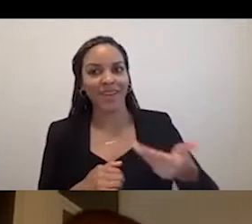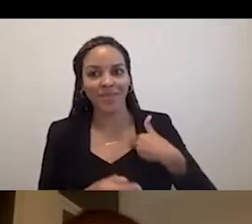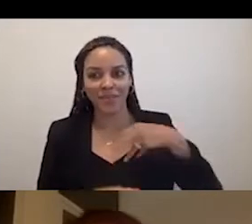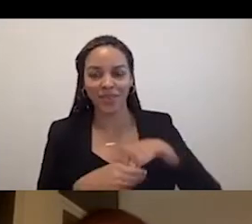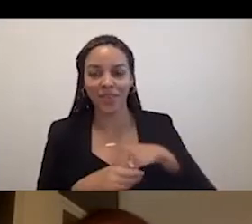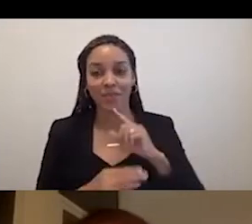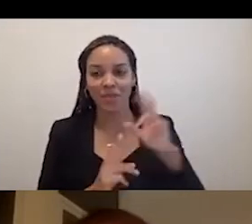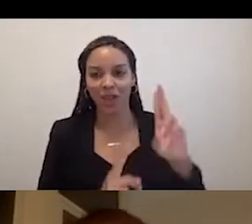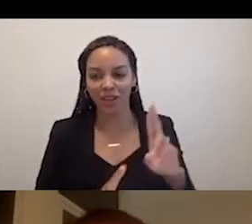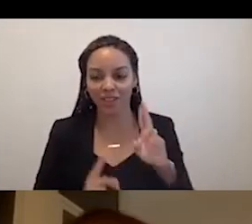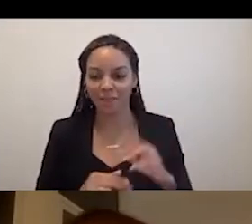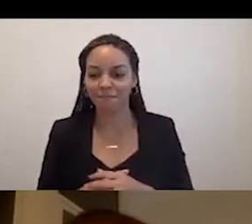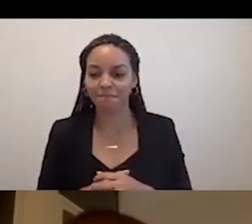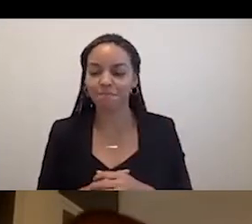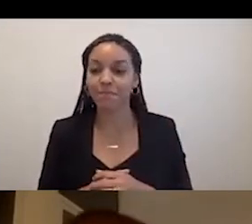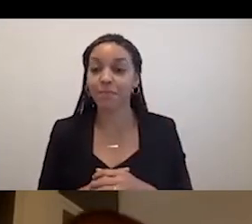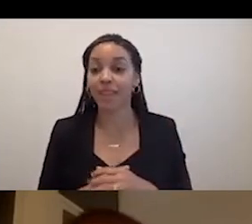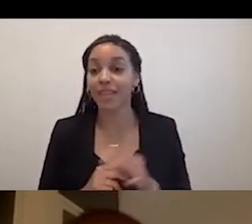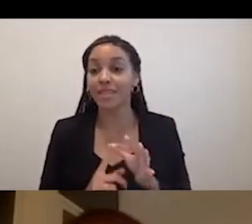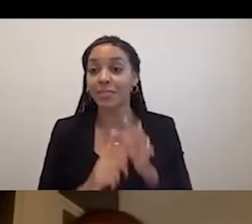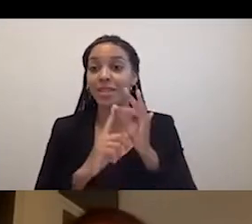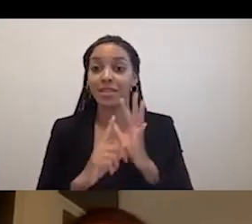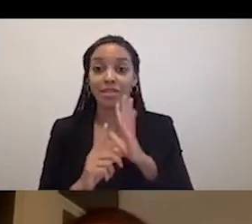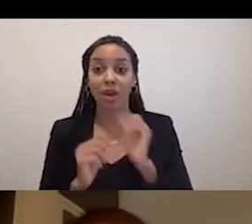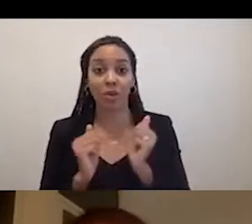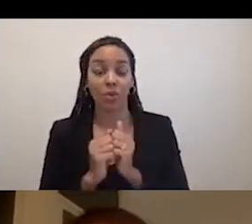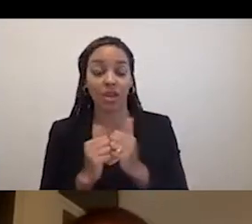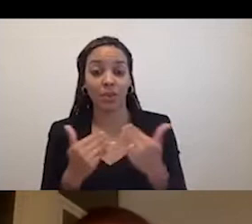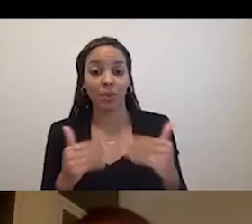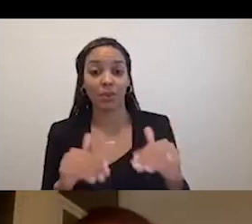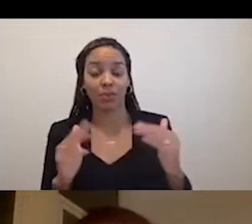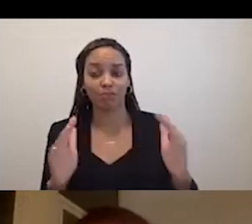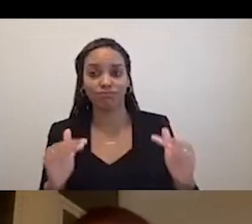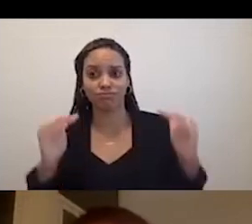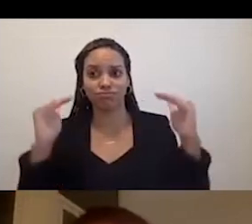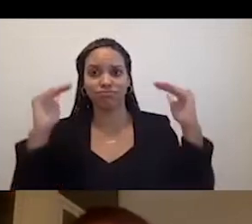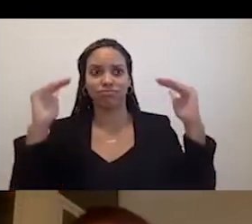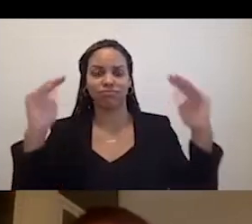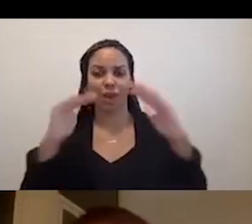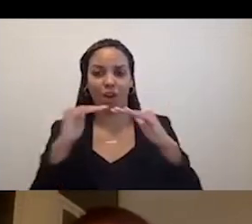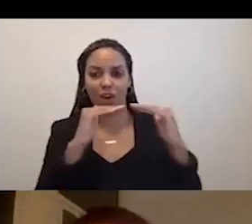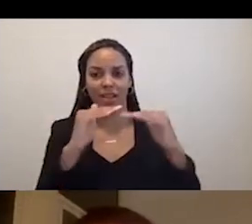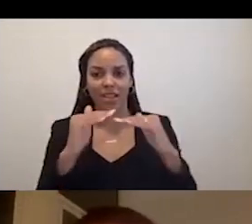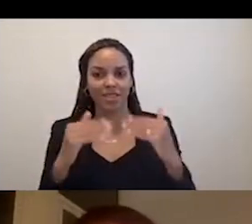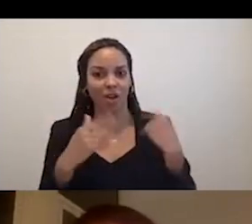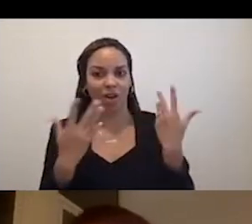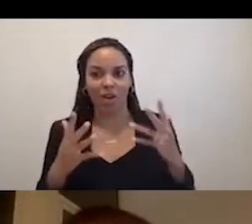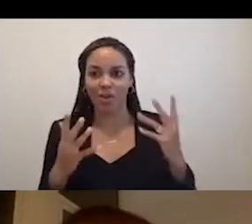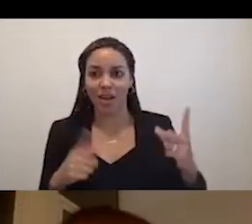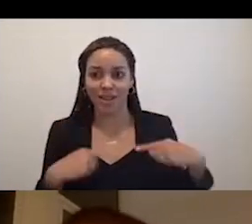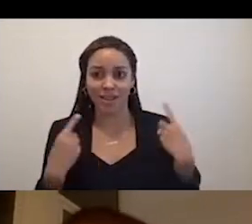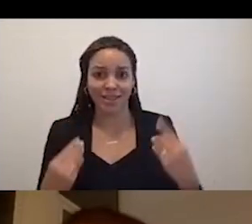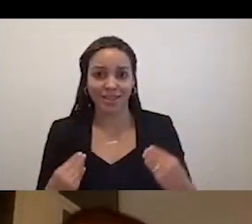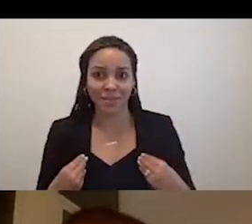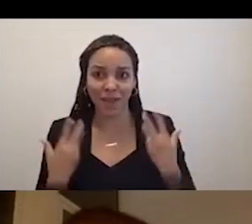here, and especially to talk with such highly accomplished colleagues. And already it's been really inspiring to hear the others